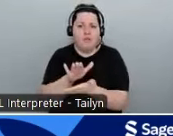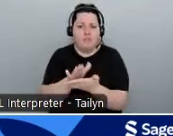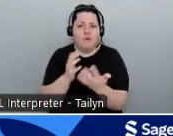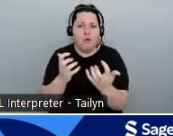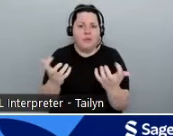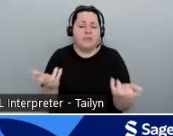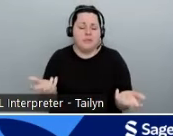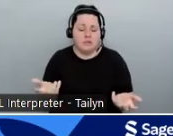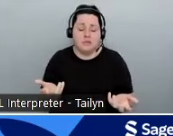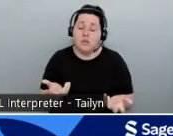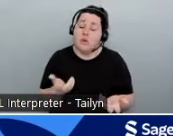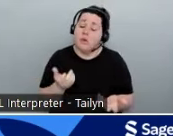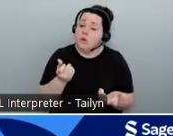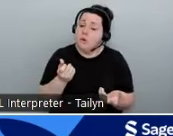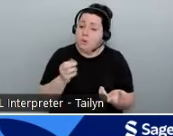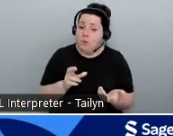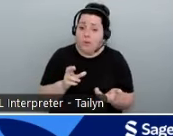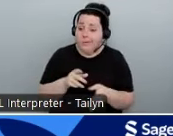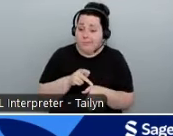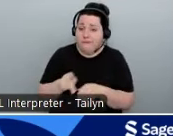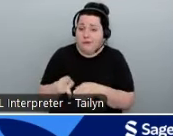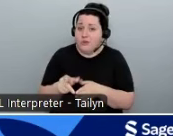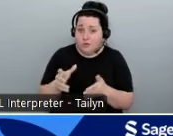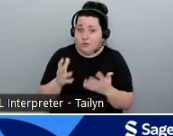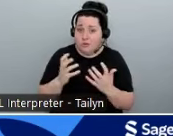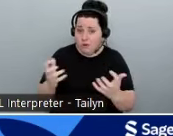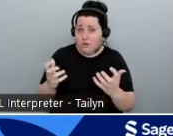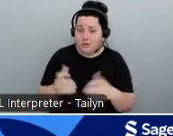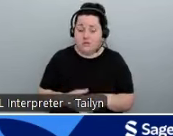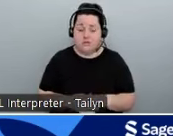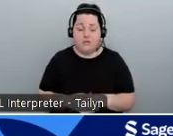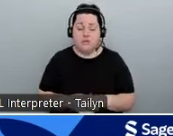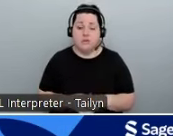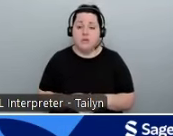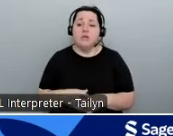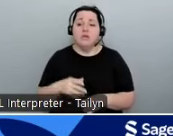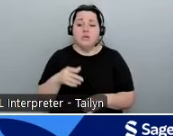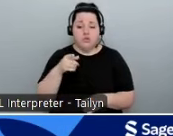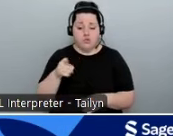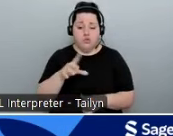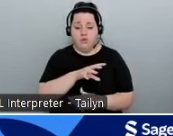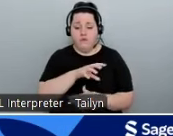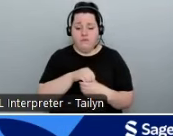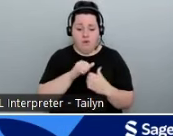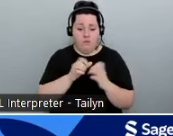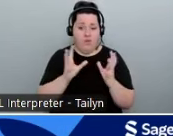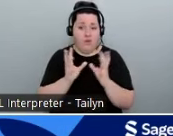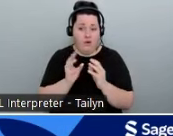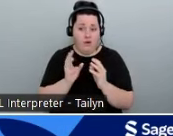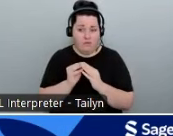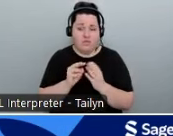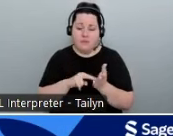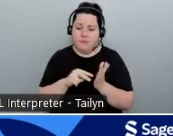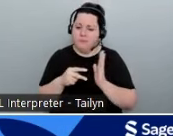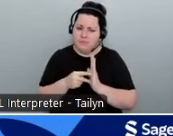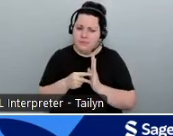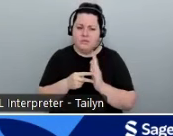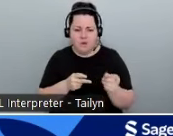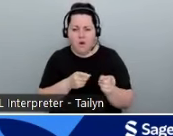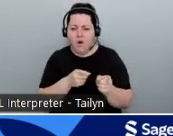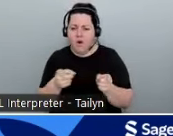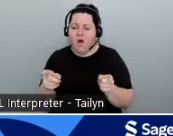or even the professional audience of your field. By participating in a conference, you get a better sense of what